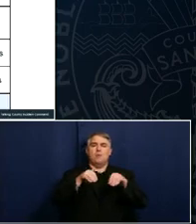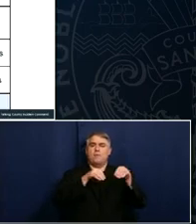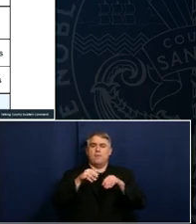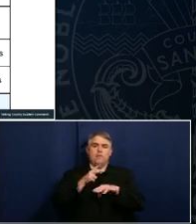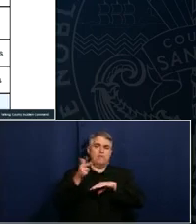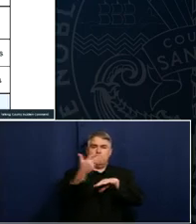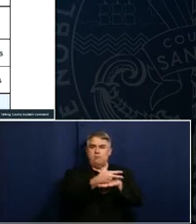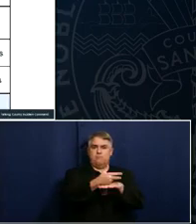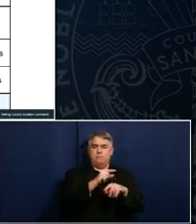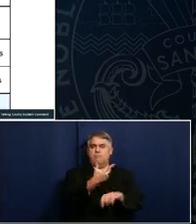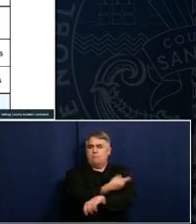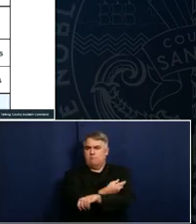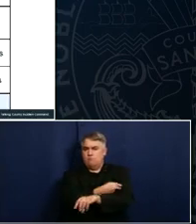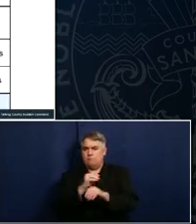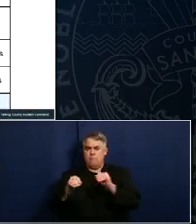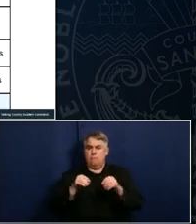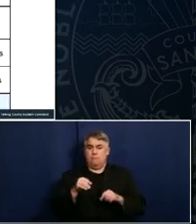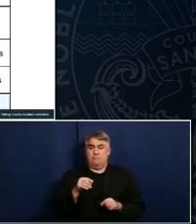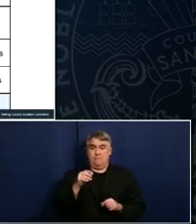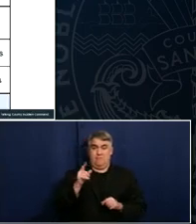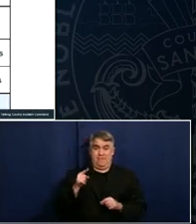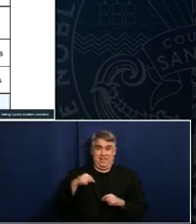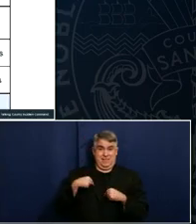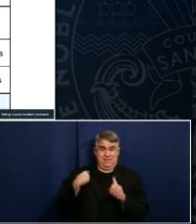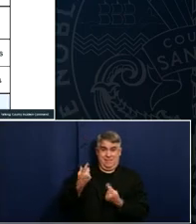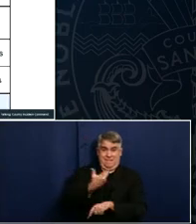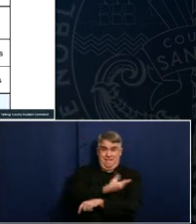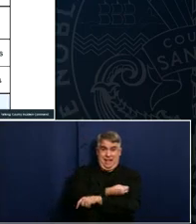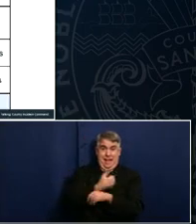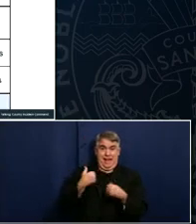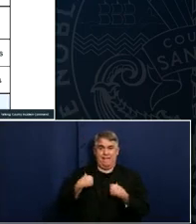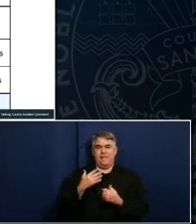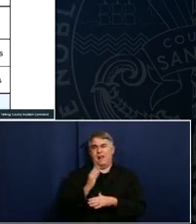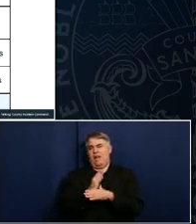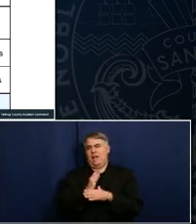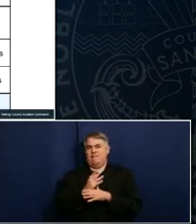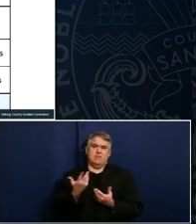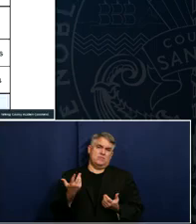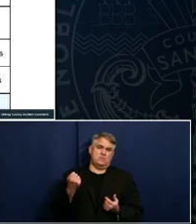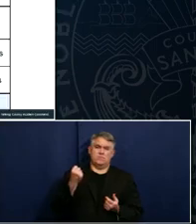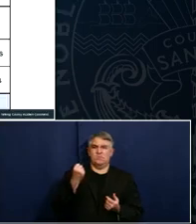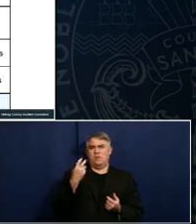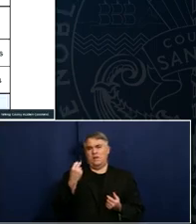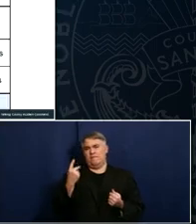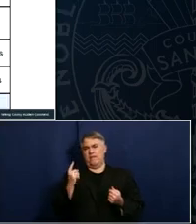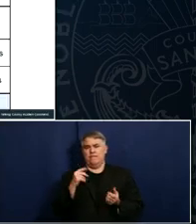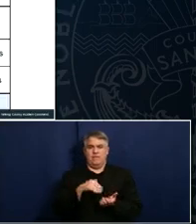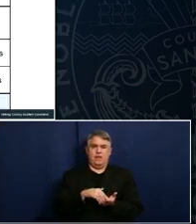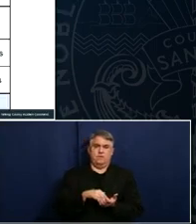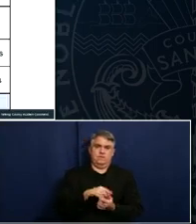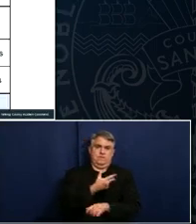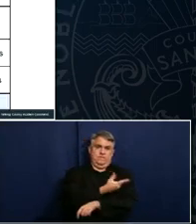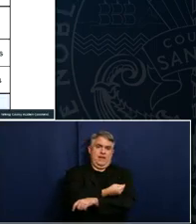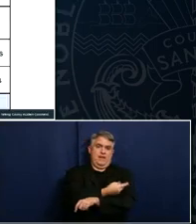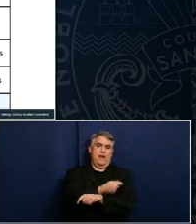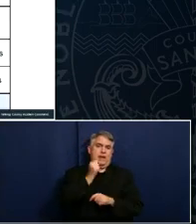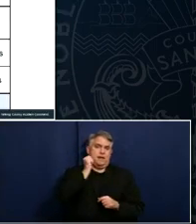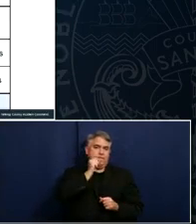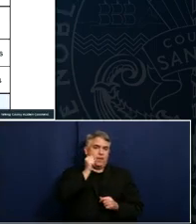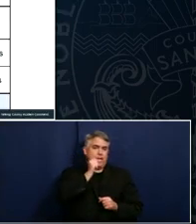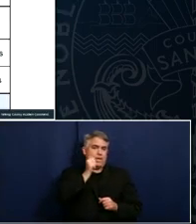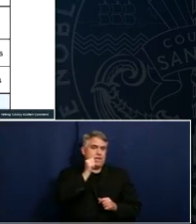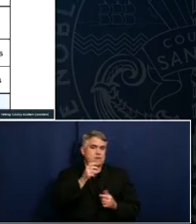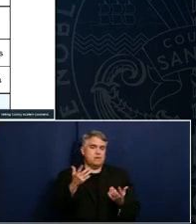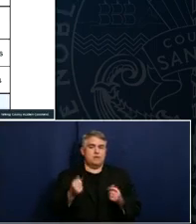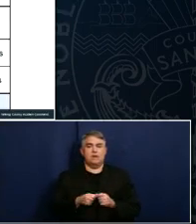on what vaccine we have currently, we've been averaging 12,000 vaccinations per day. But if you look at the